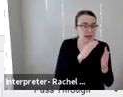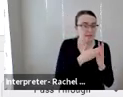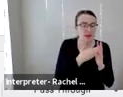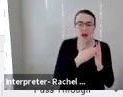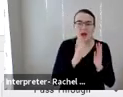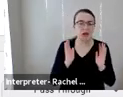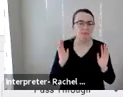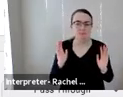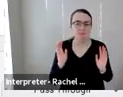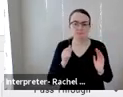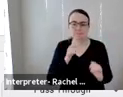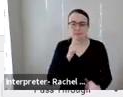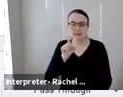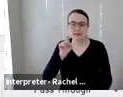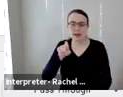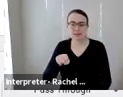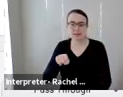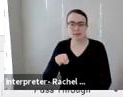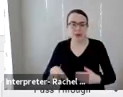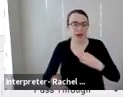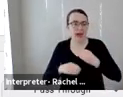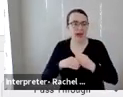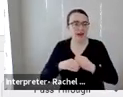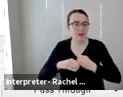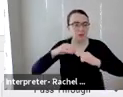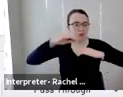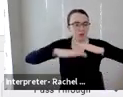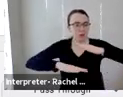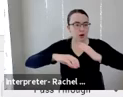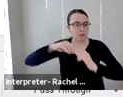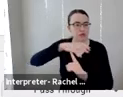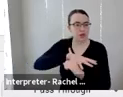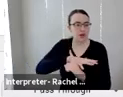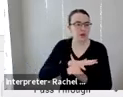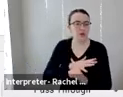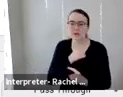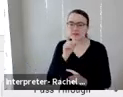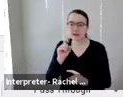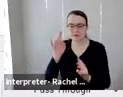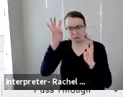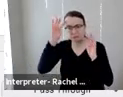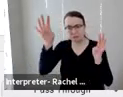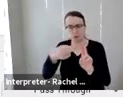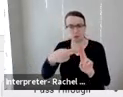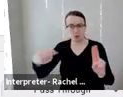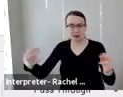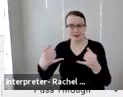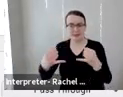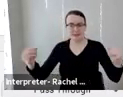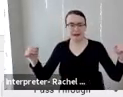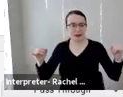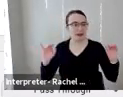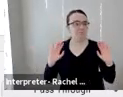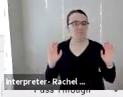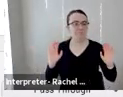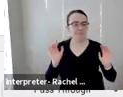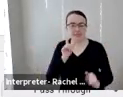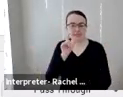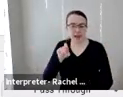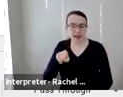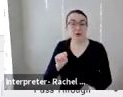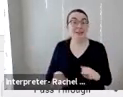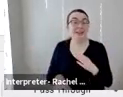to project the drop shadow. I didn't have to figure out the horizon line, and I'm able to